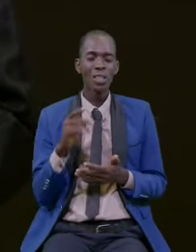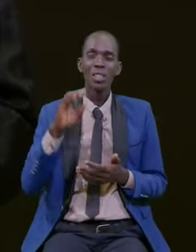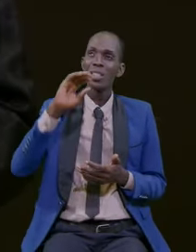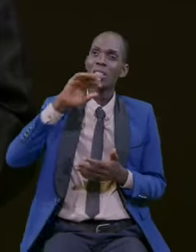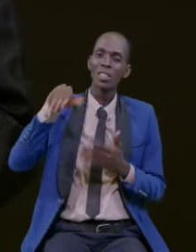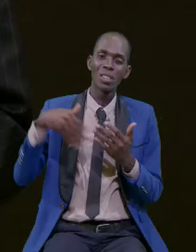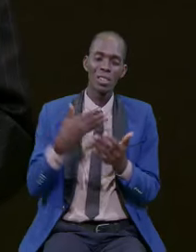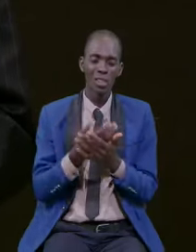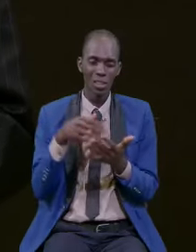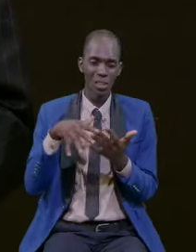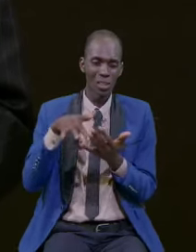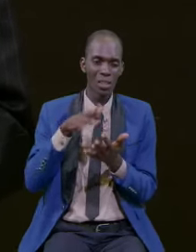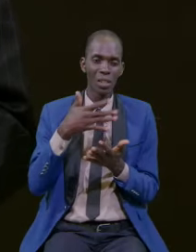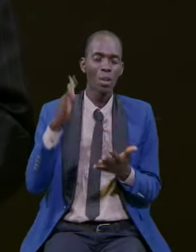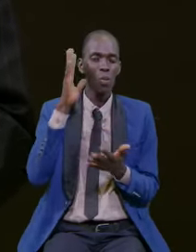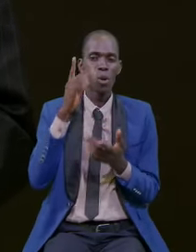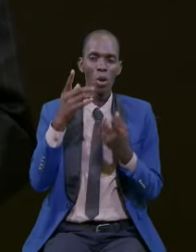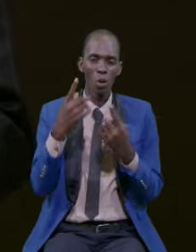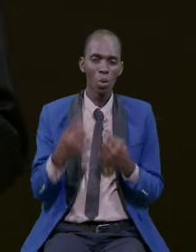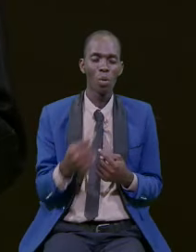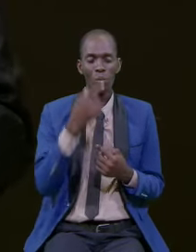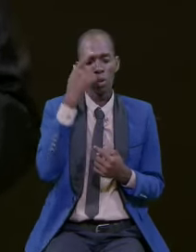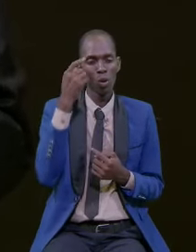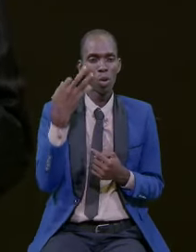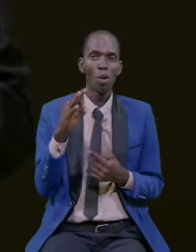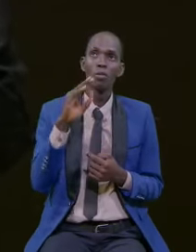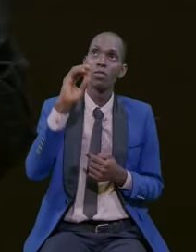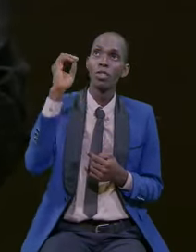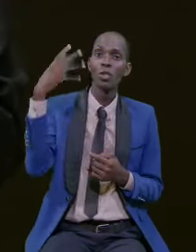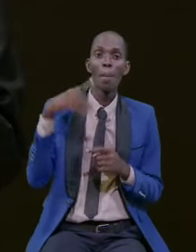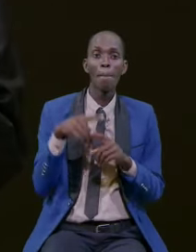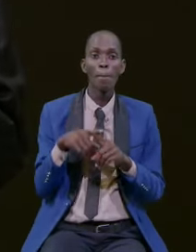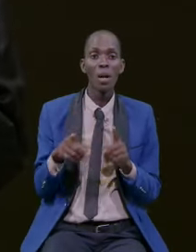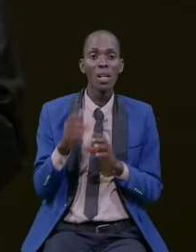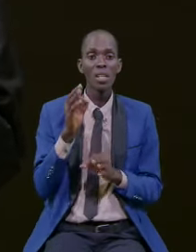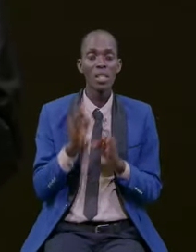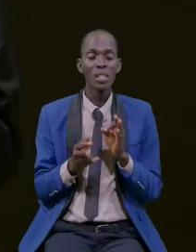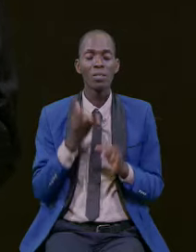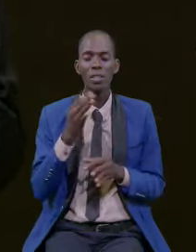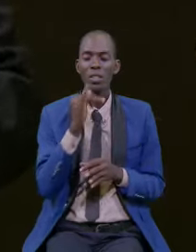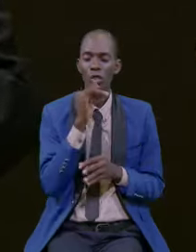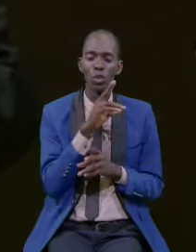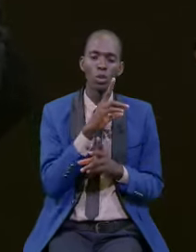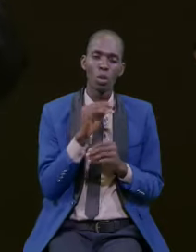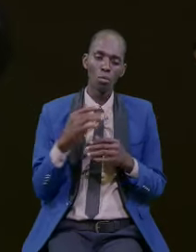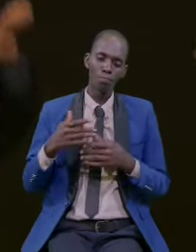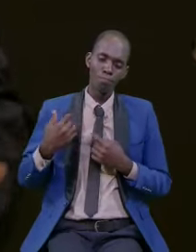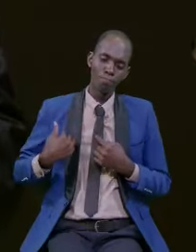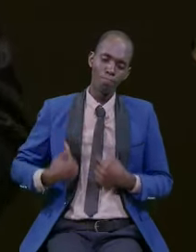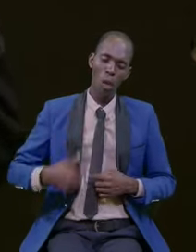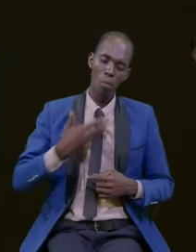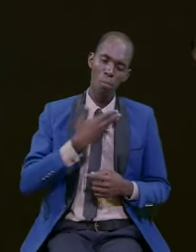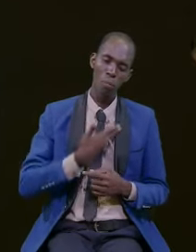no soberness and if there's no sorrow for the sin we have committed and we're